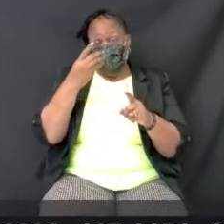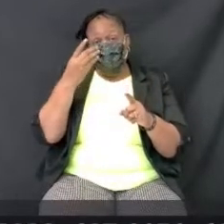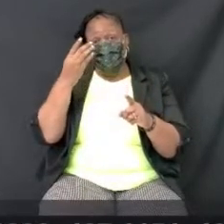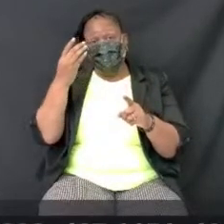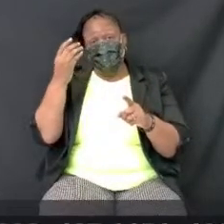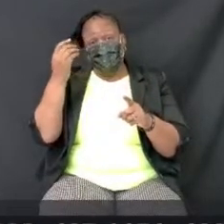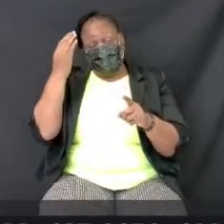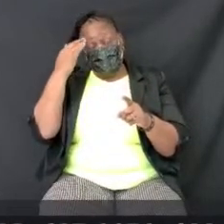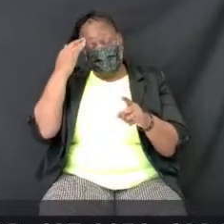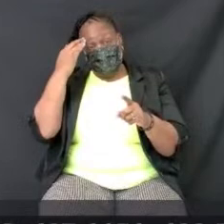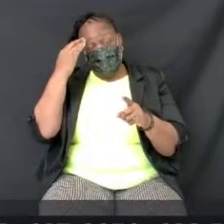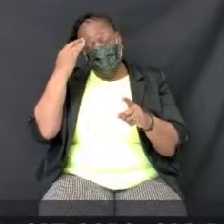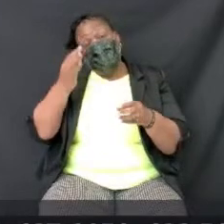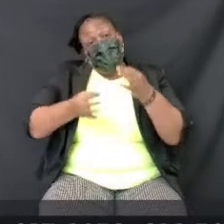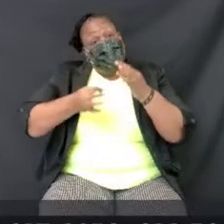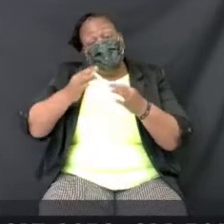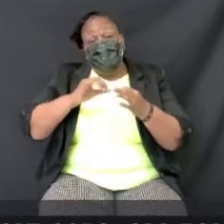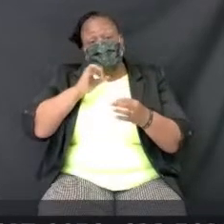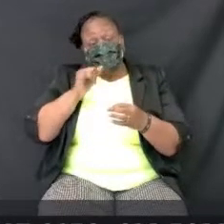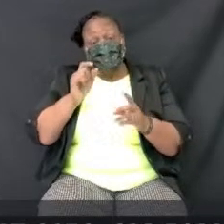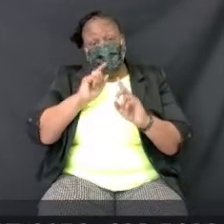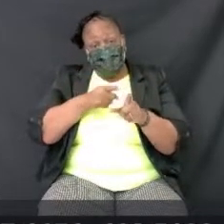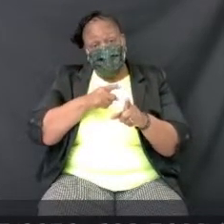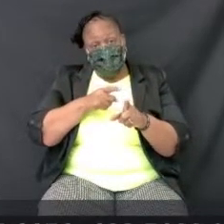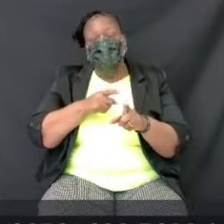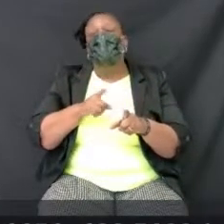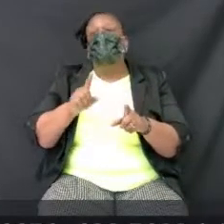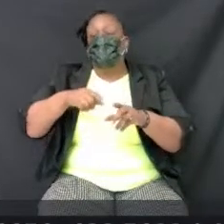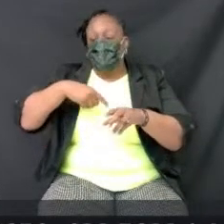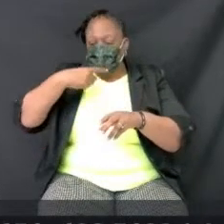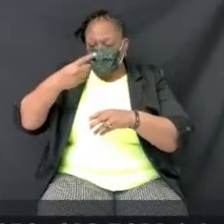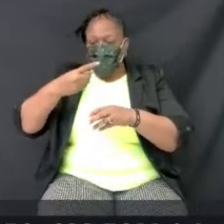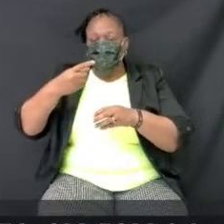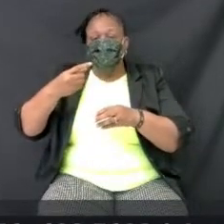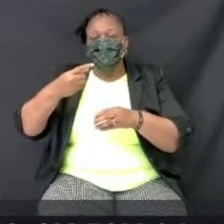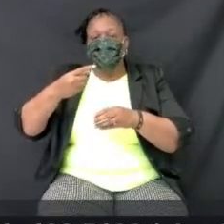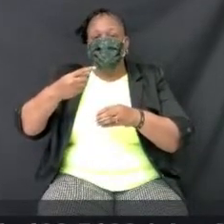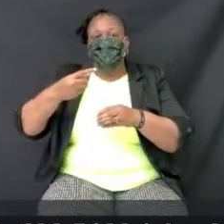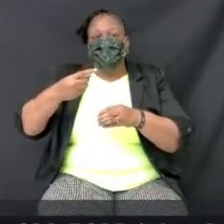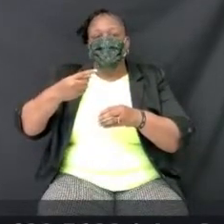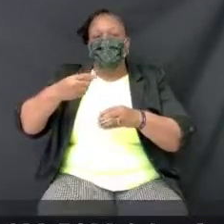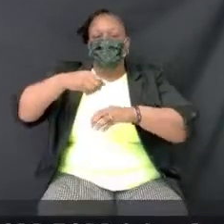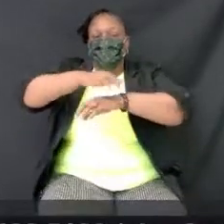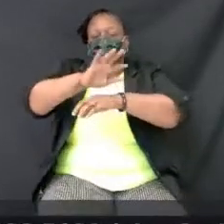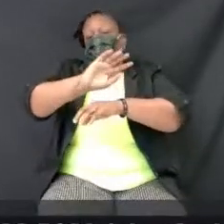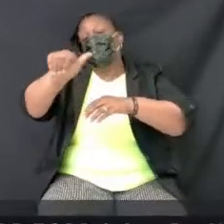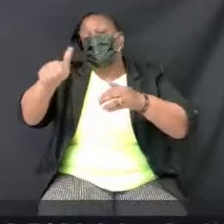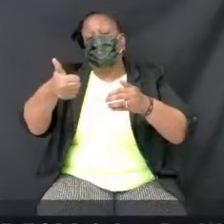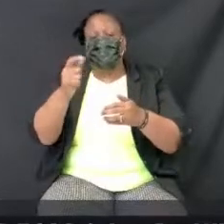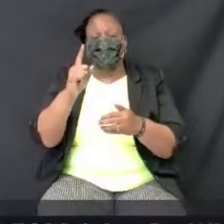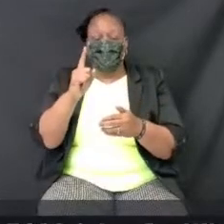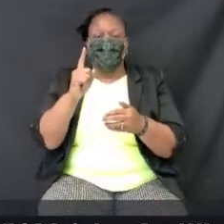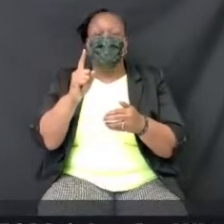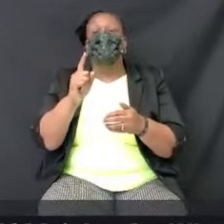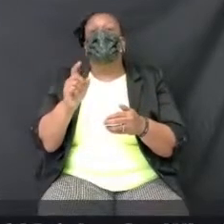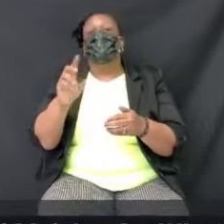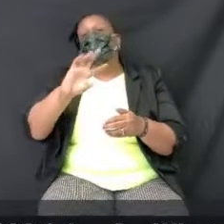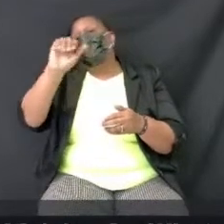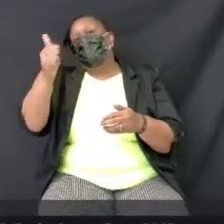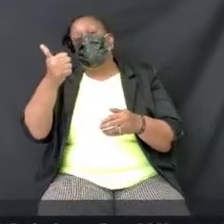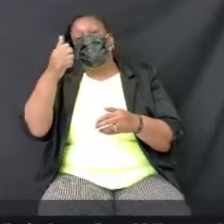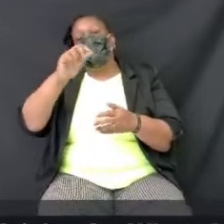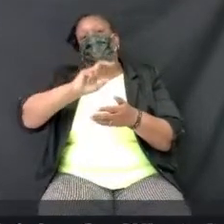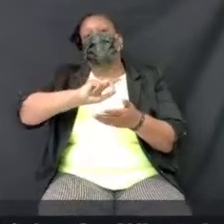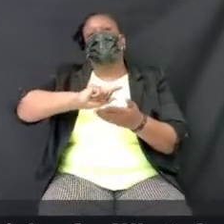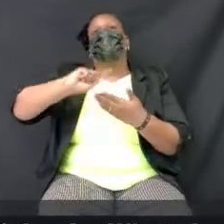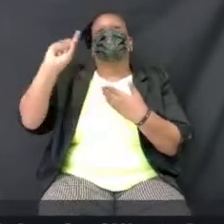always submit a follow-up question, and we will try our best to answer at our next briefing. I